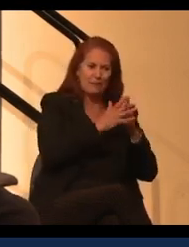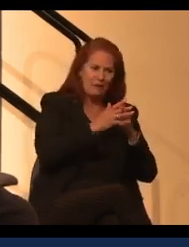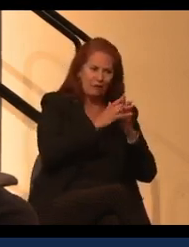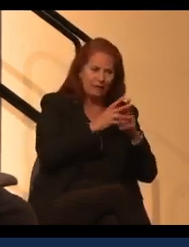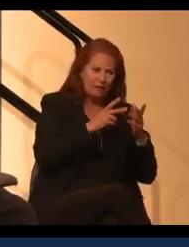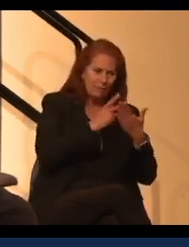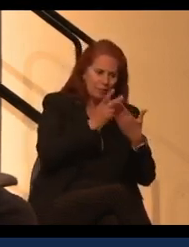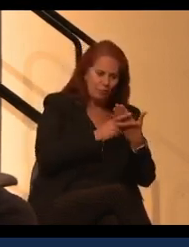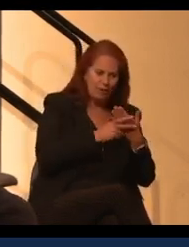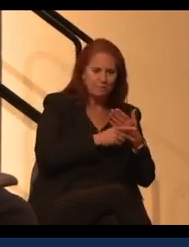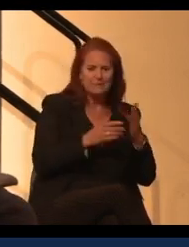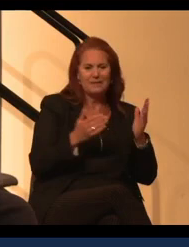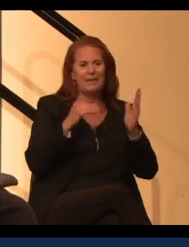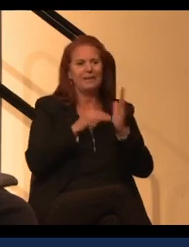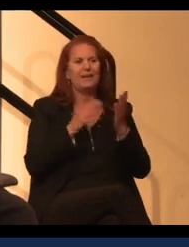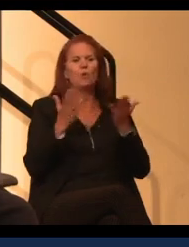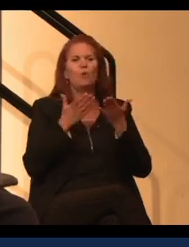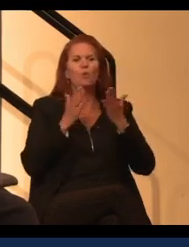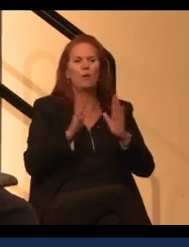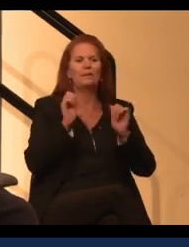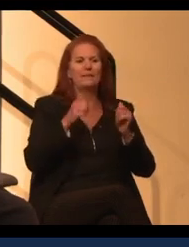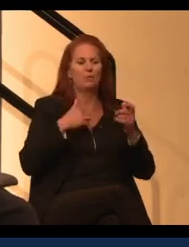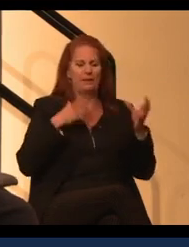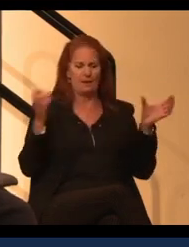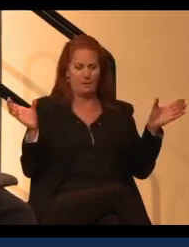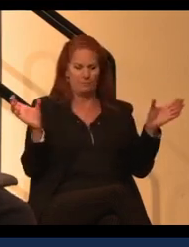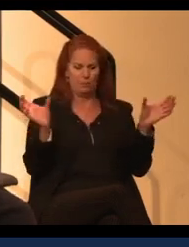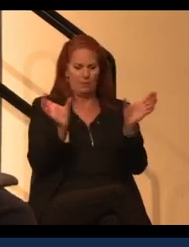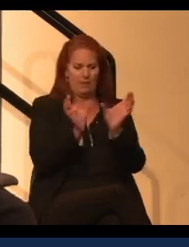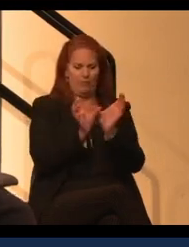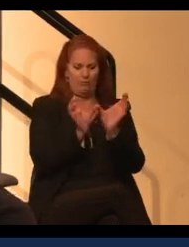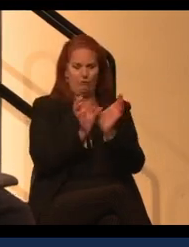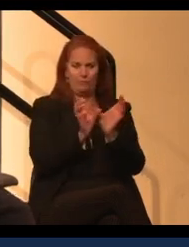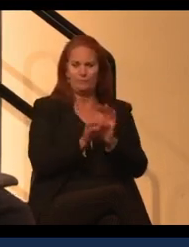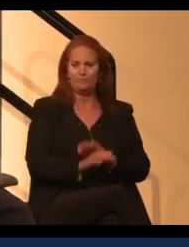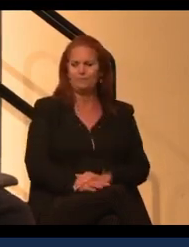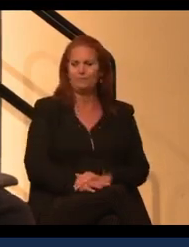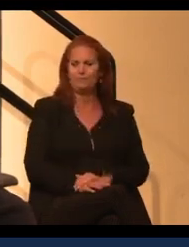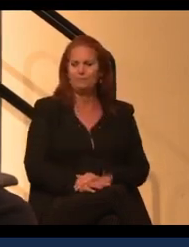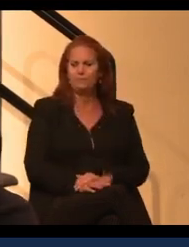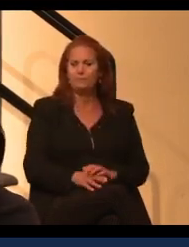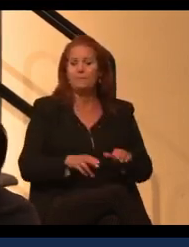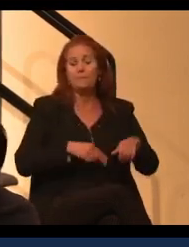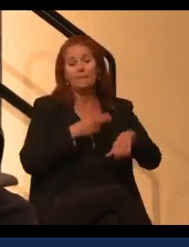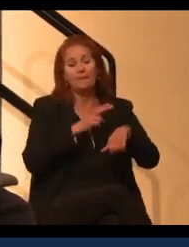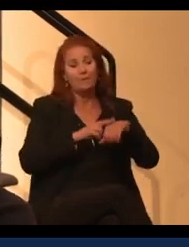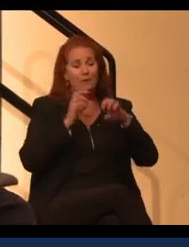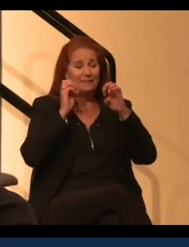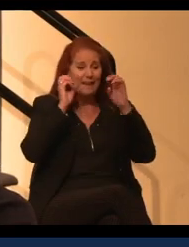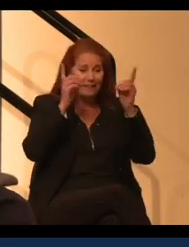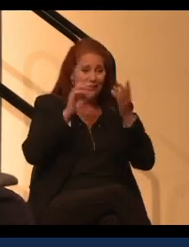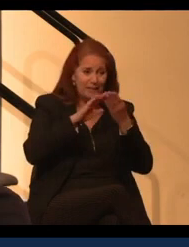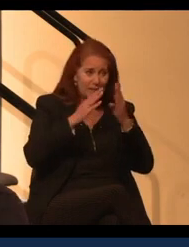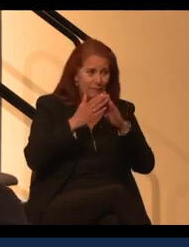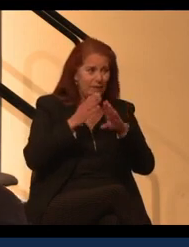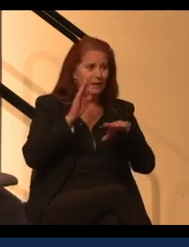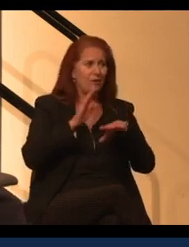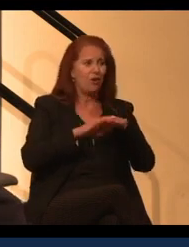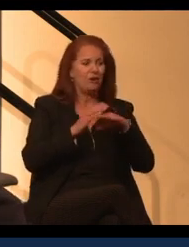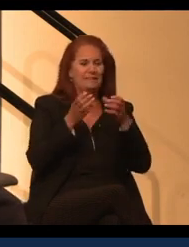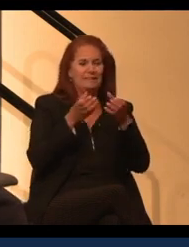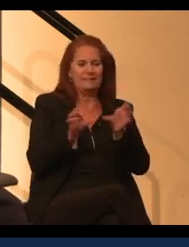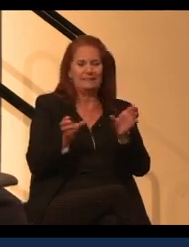programs. And again, in what ways can we come together? Of course, educating the community on